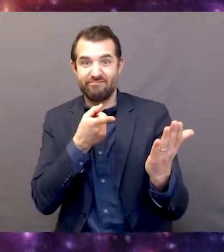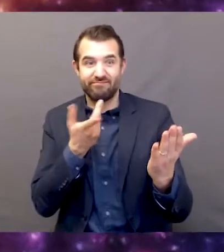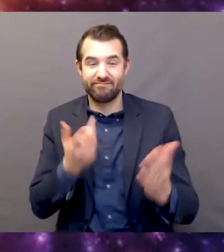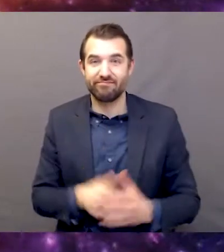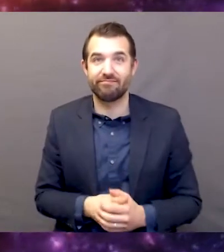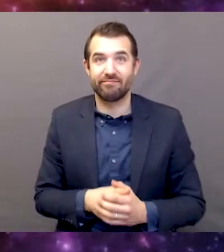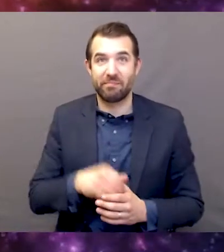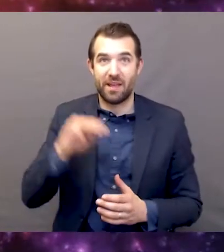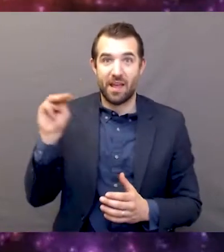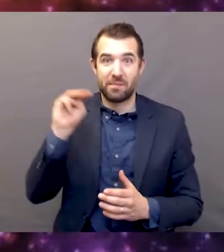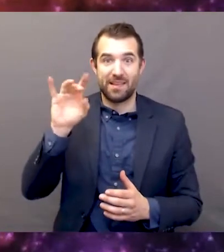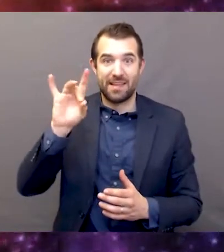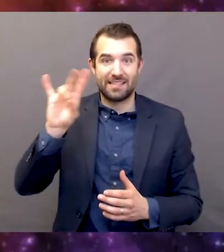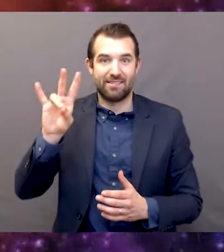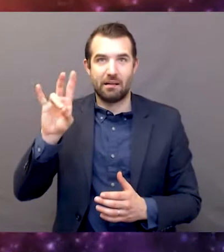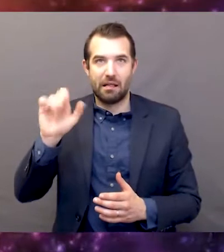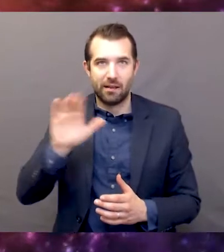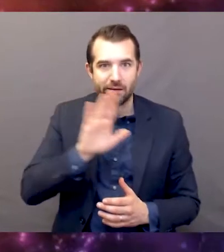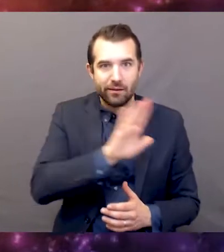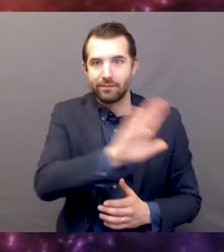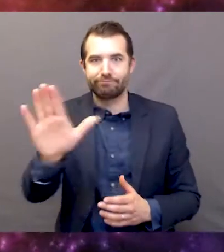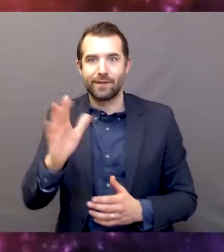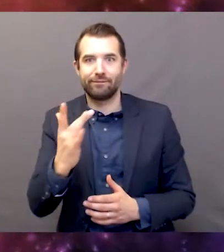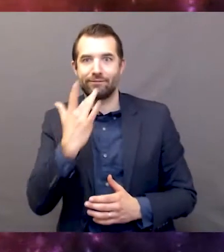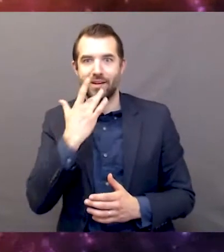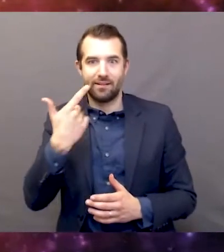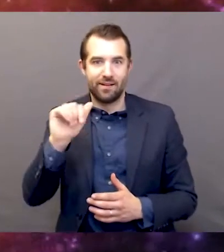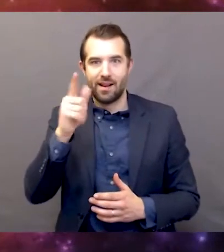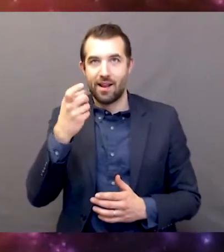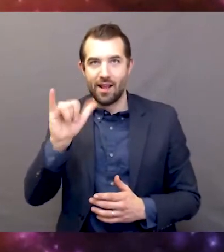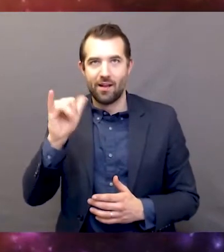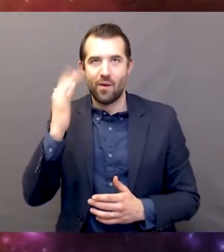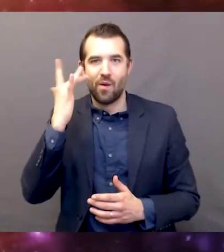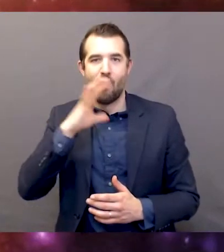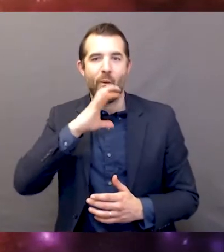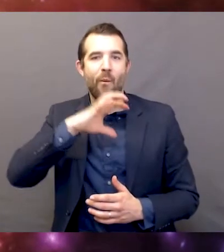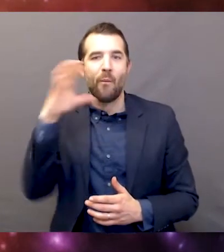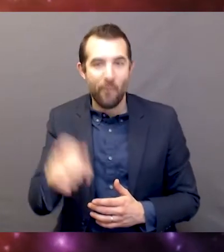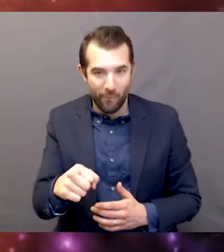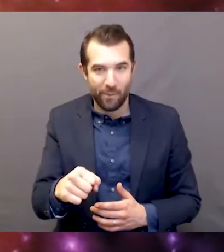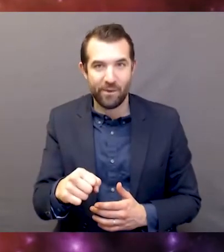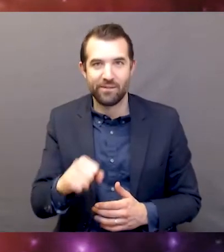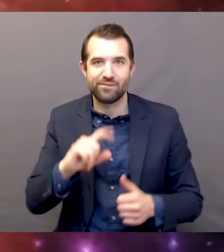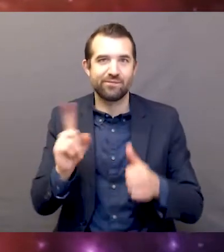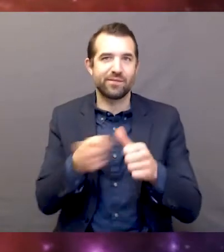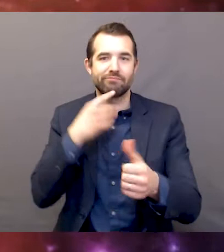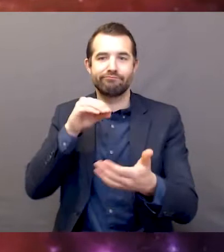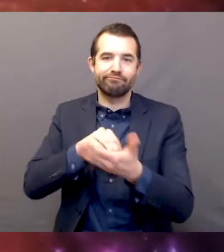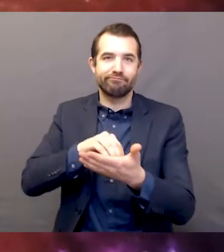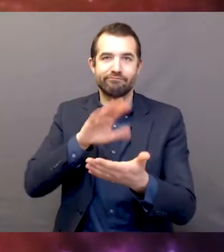hole. M87 should be everyone's favorite galaxy. The galaxy is old. It was first cataloged by Messier